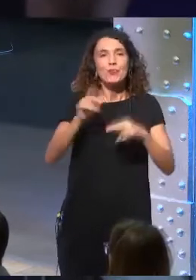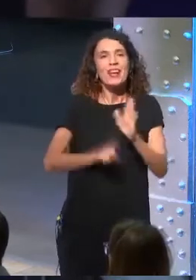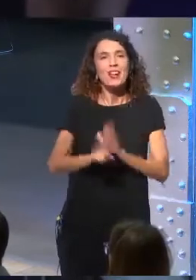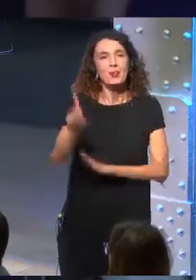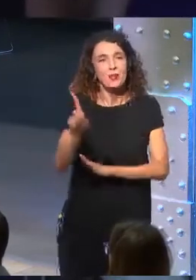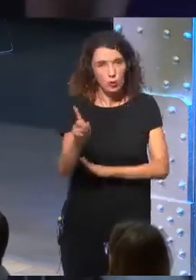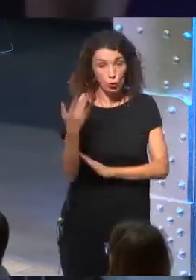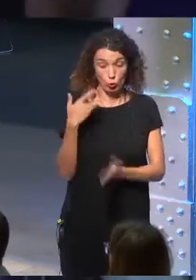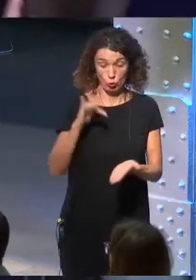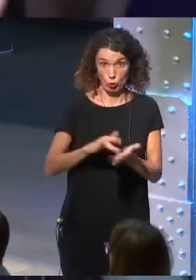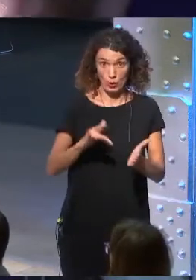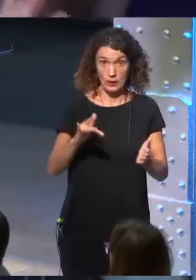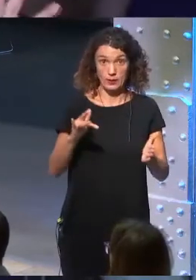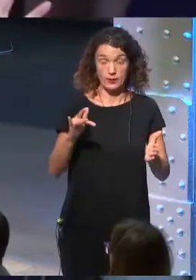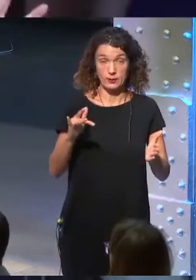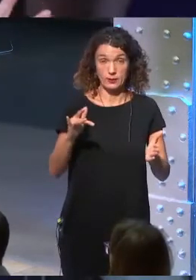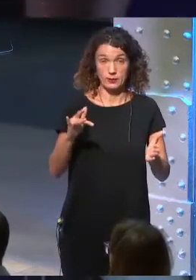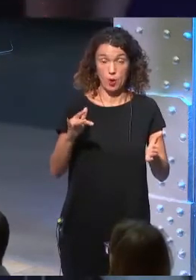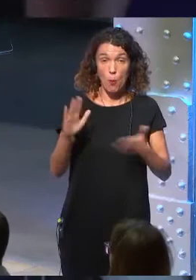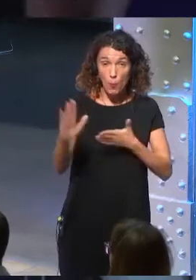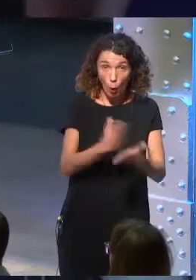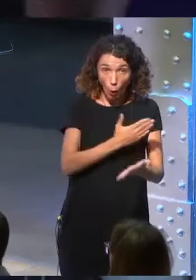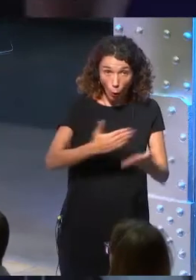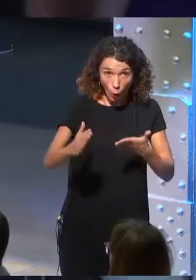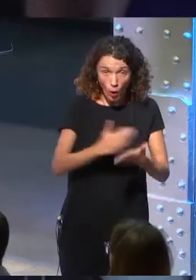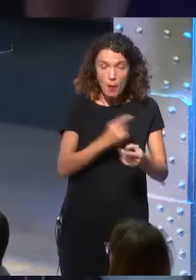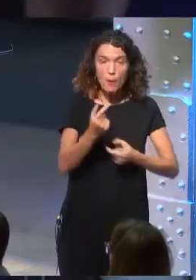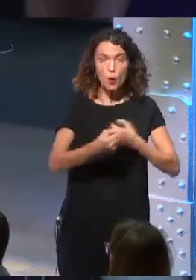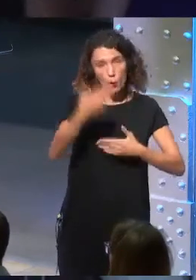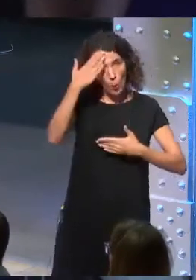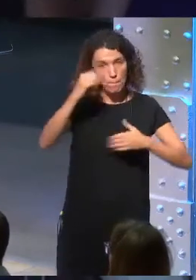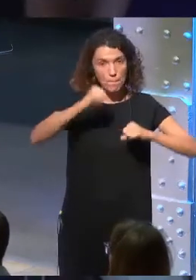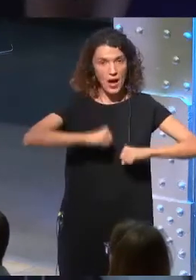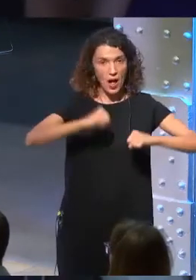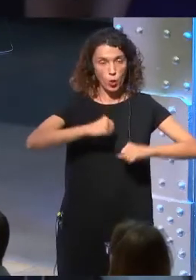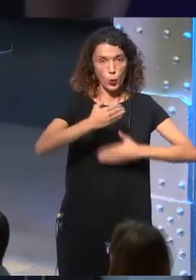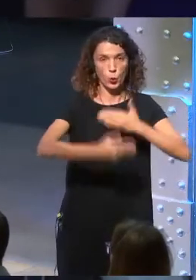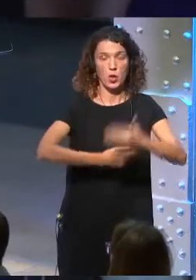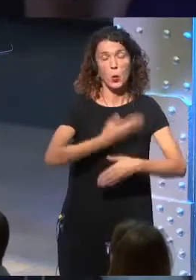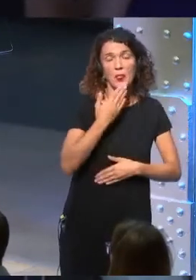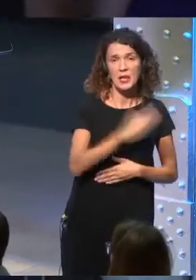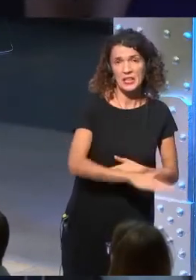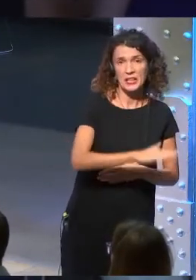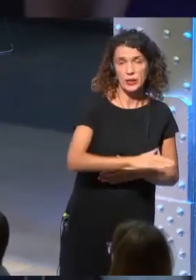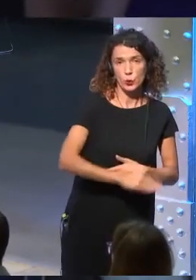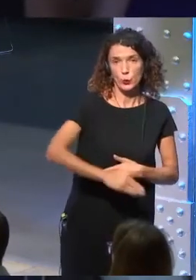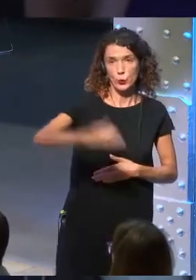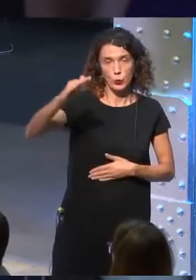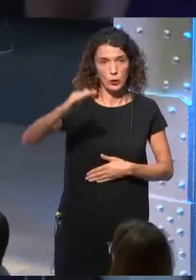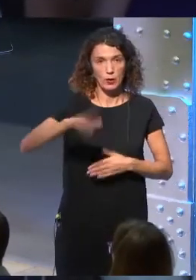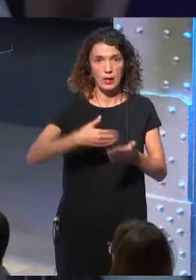of the long poem he matures from boy to man. It's a